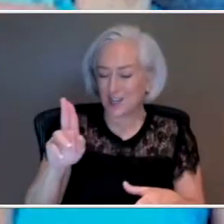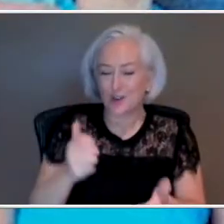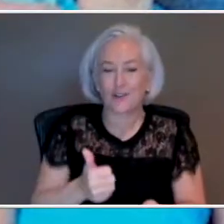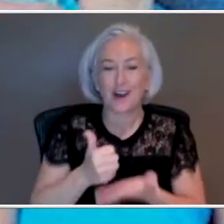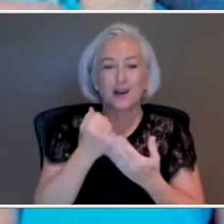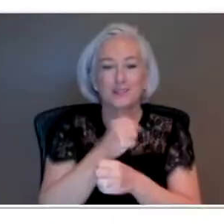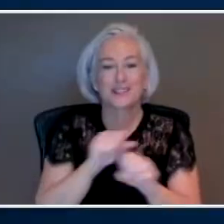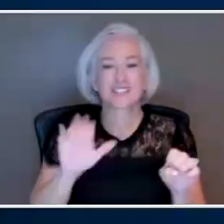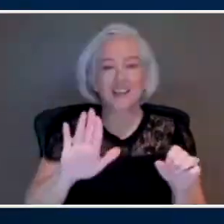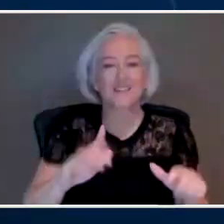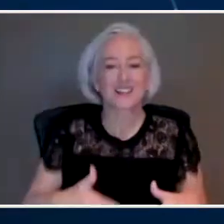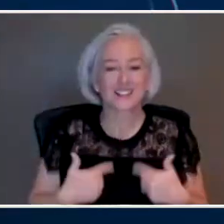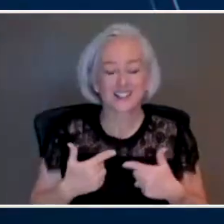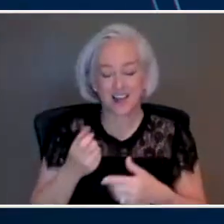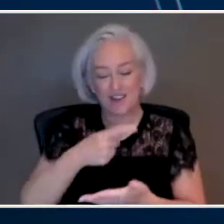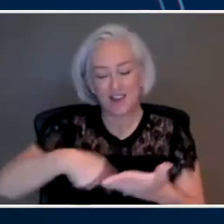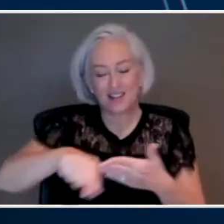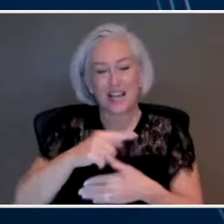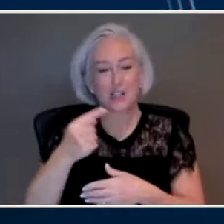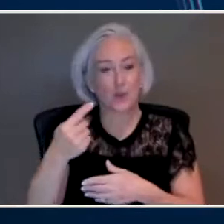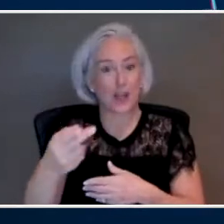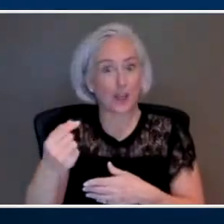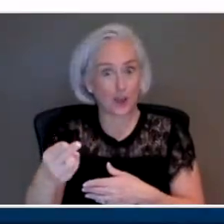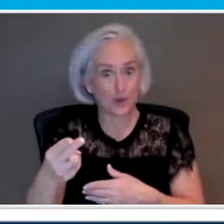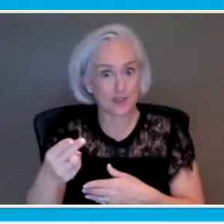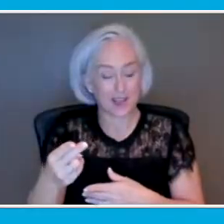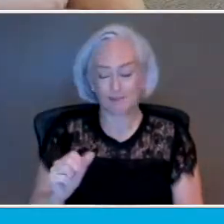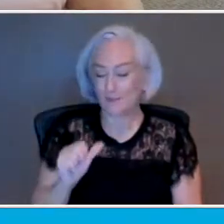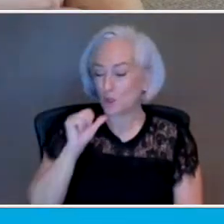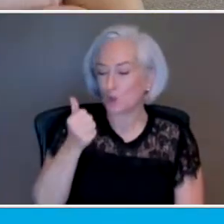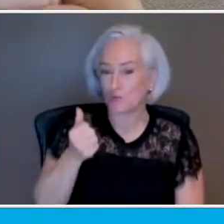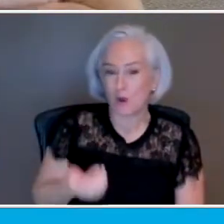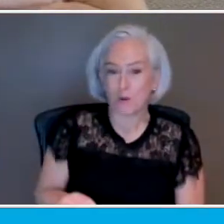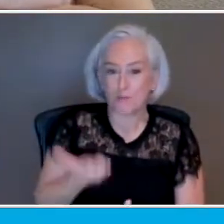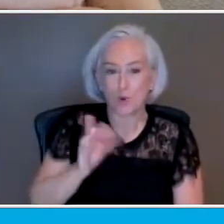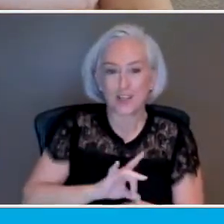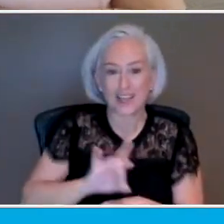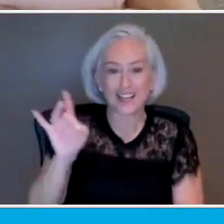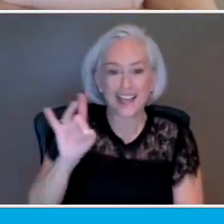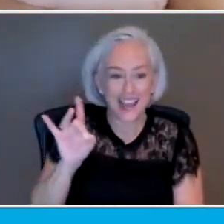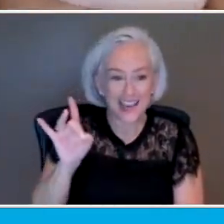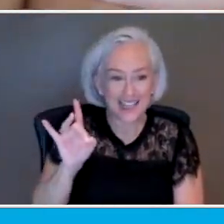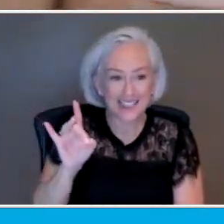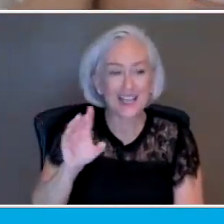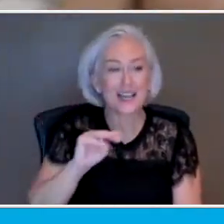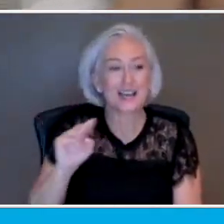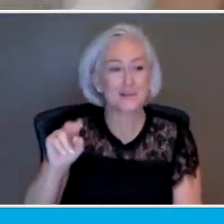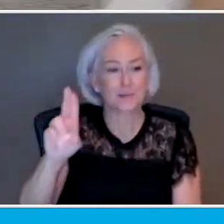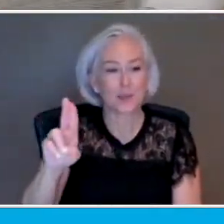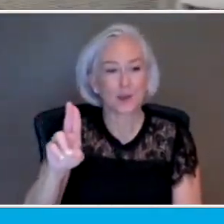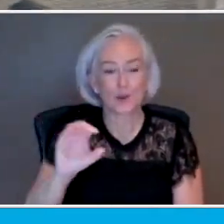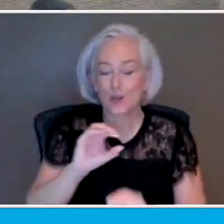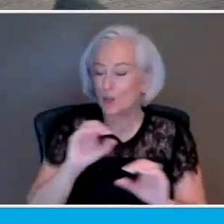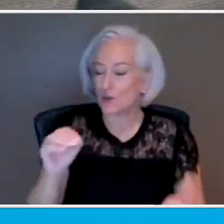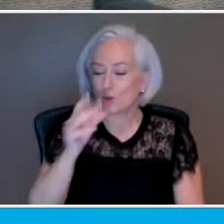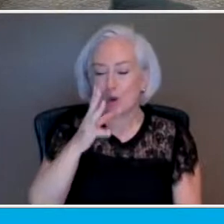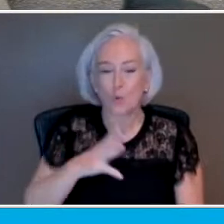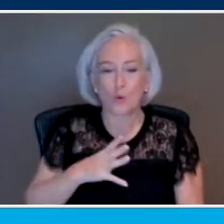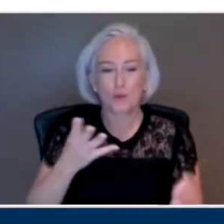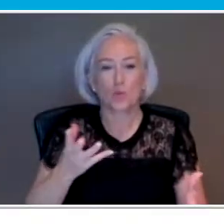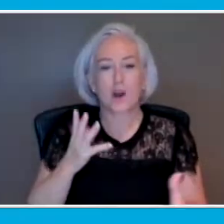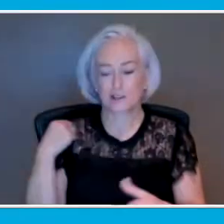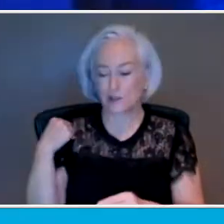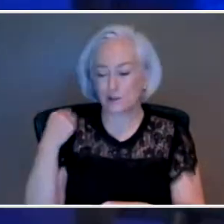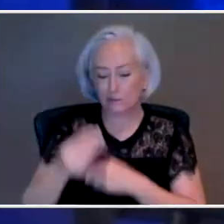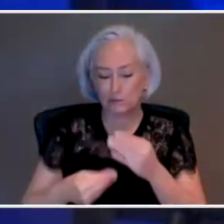a.m. Coming up tomorrow on the Morning Medical Update. It's one thing no woman wants to inherit from her mother, breast